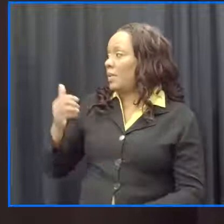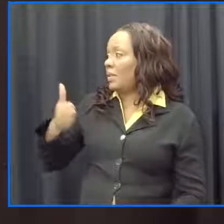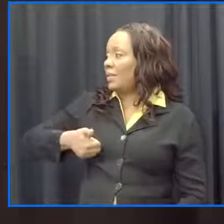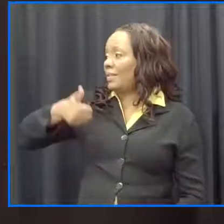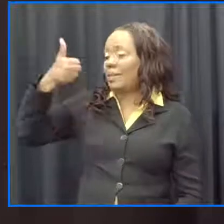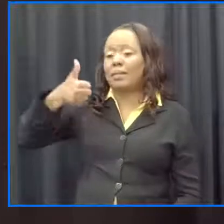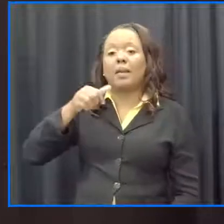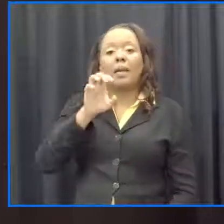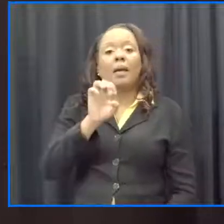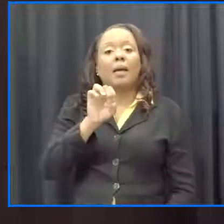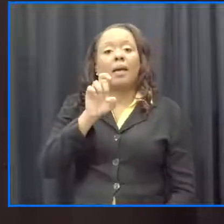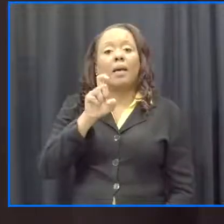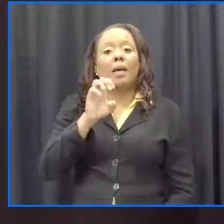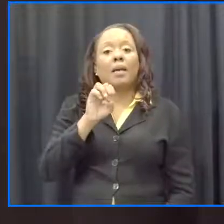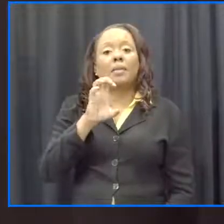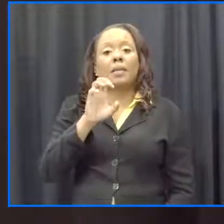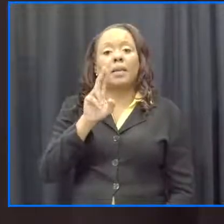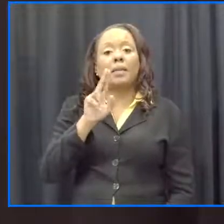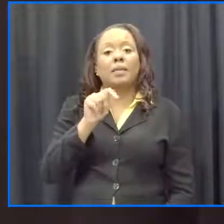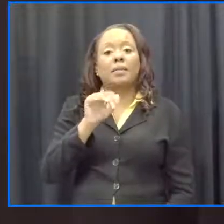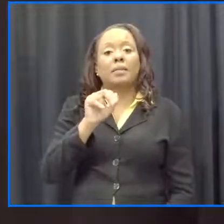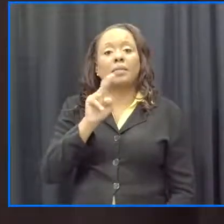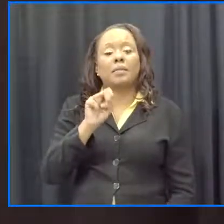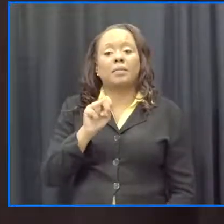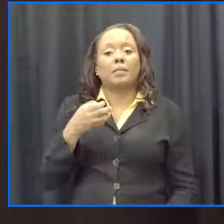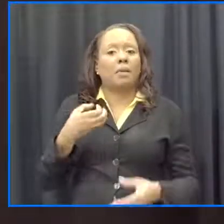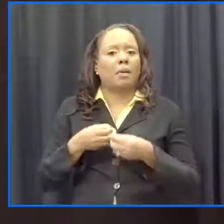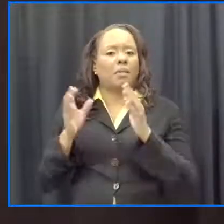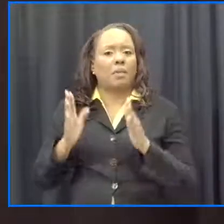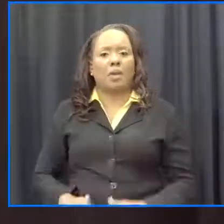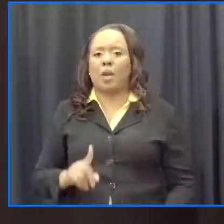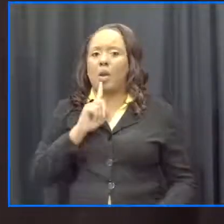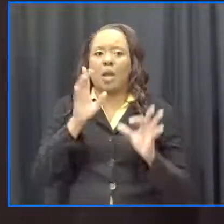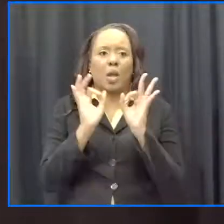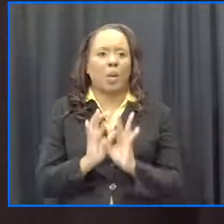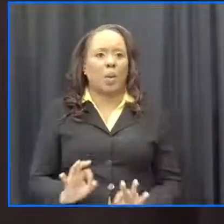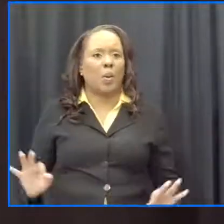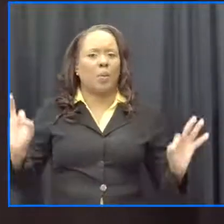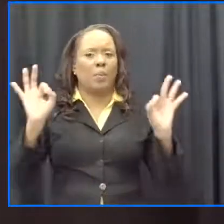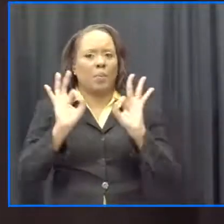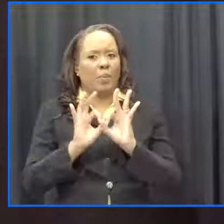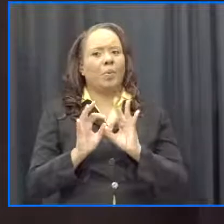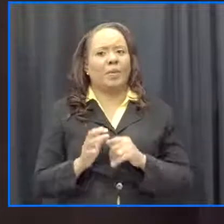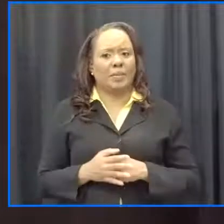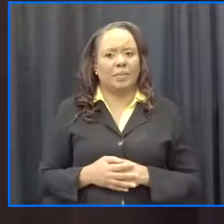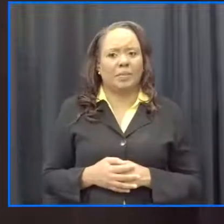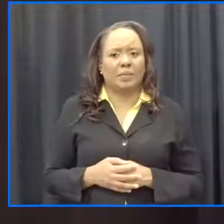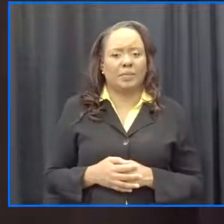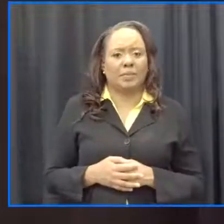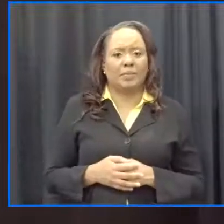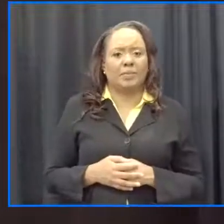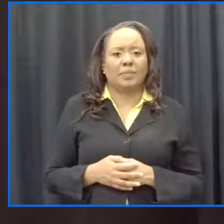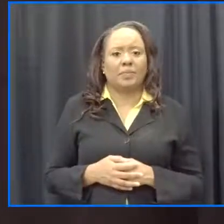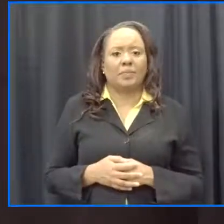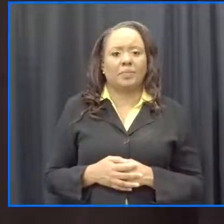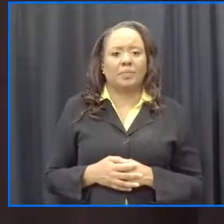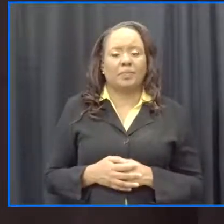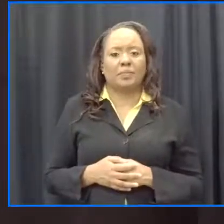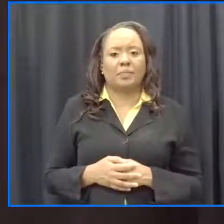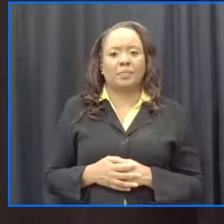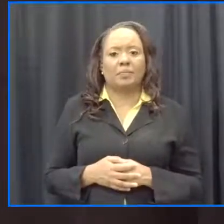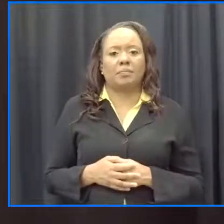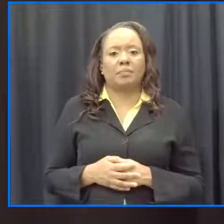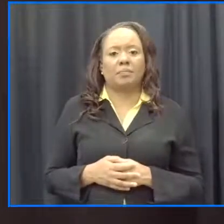senior executive officer, is of considerable importance in that such an appointment conveys